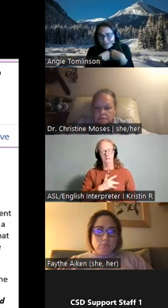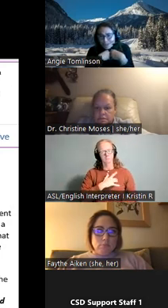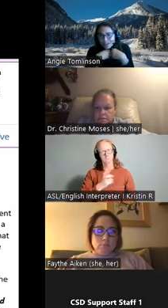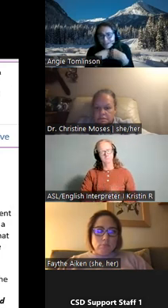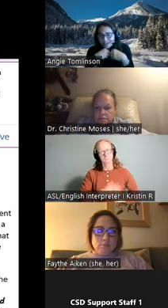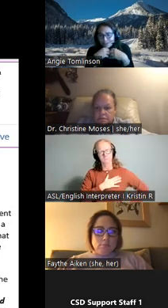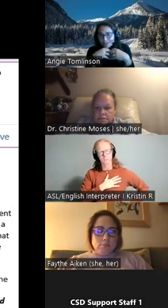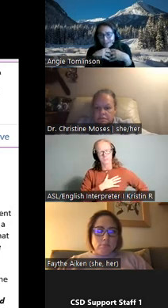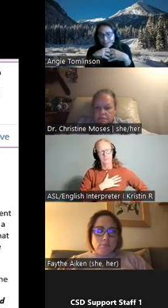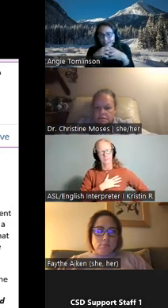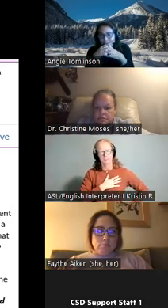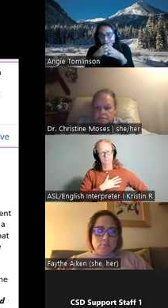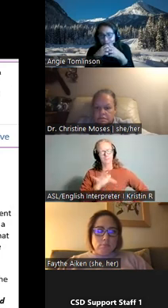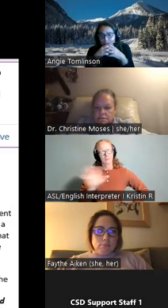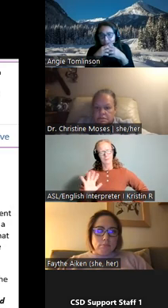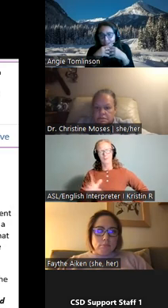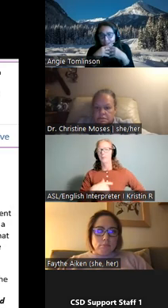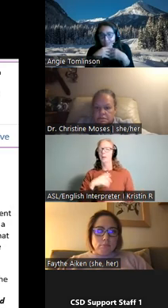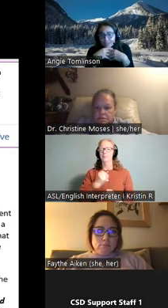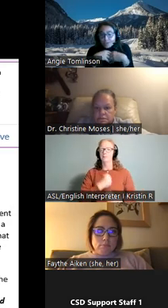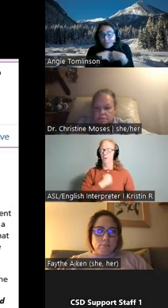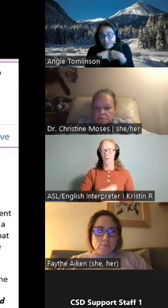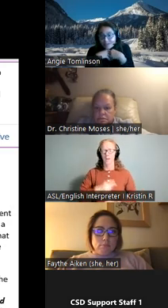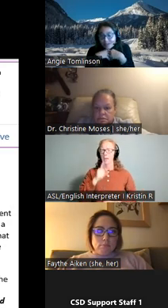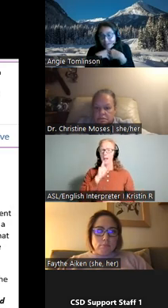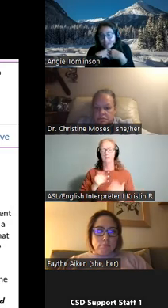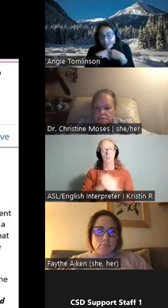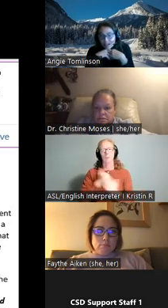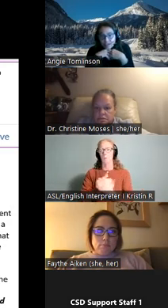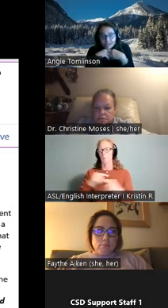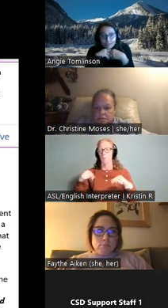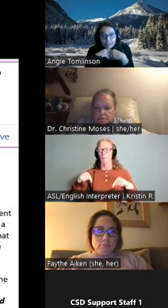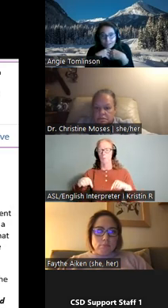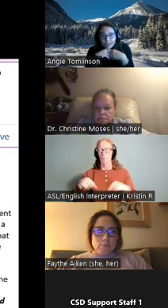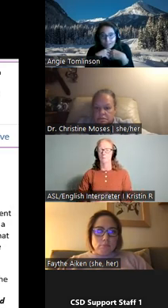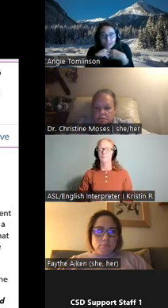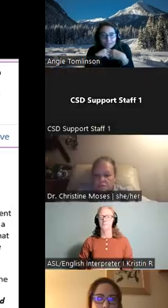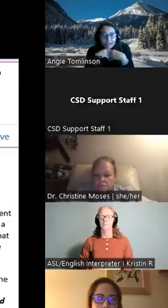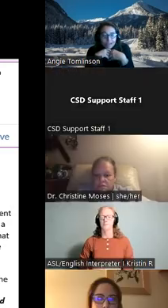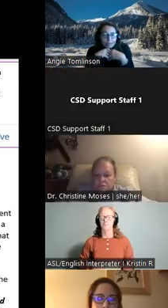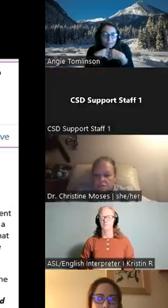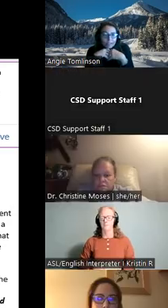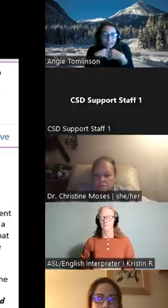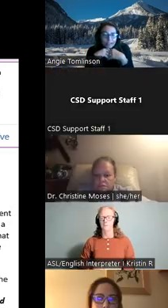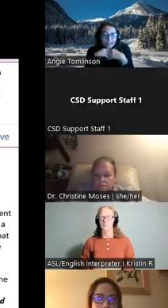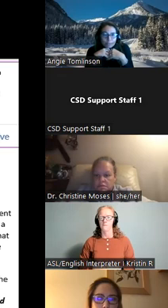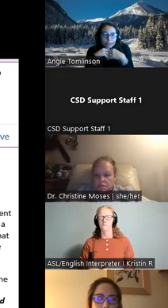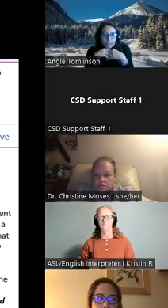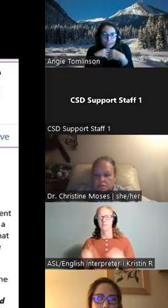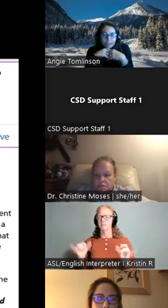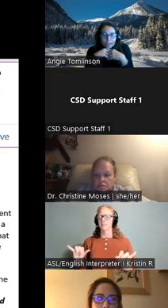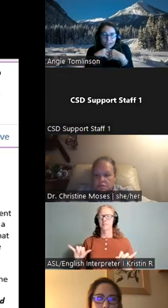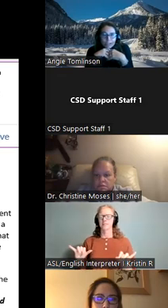you the truth. And I wish that, I'm sorry that I'm new to this committee, this subcommittee.